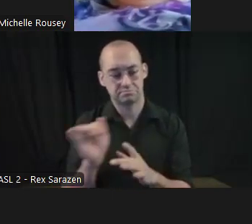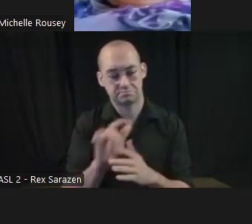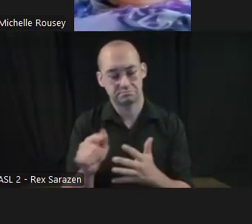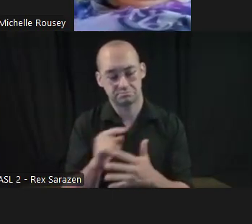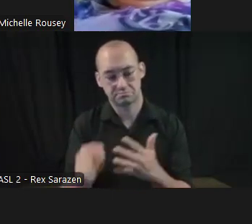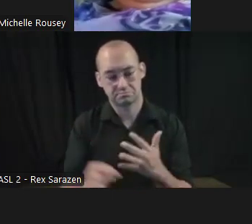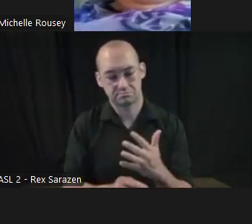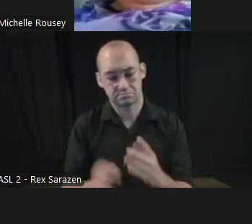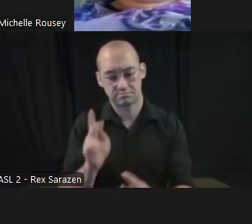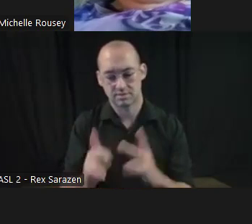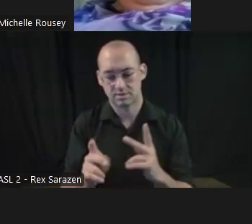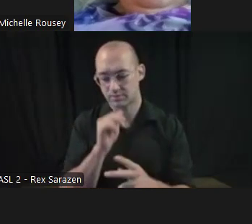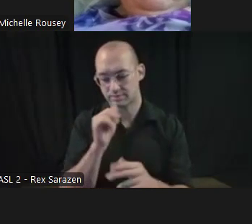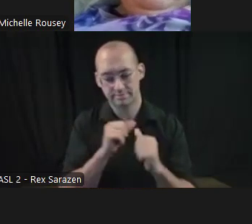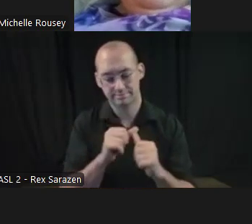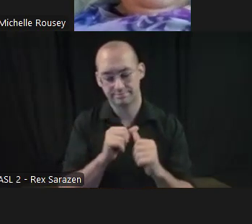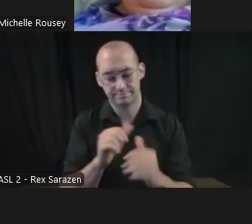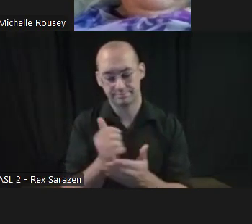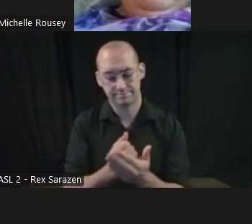hurt. Thank you.